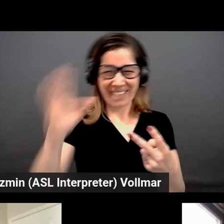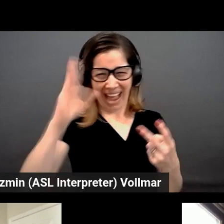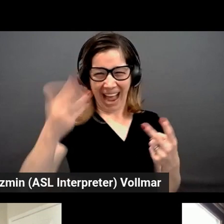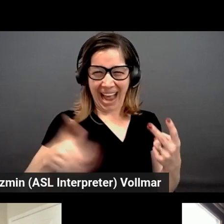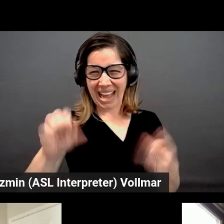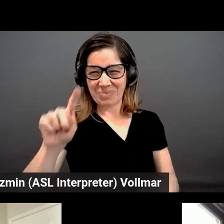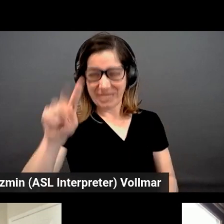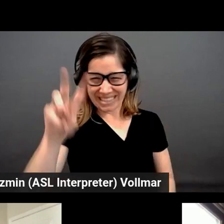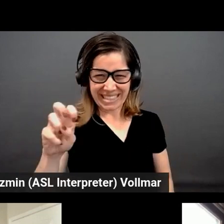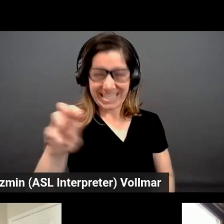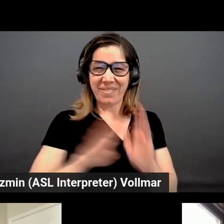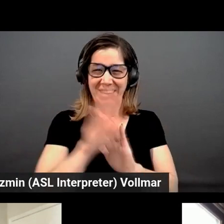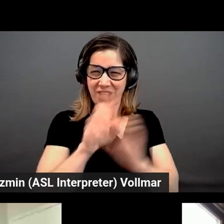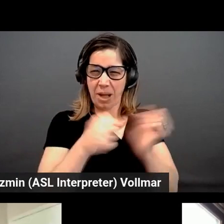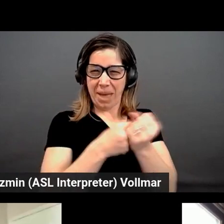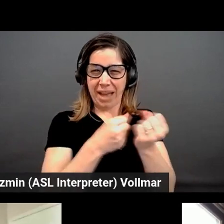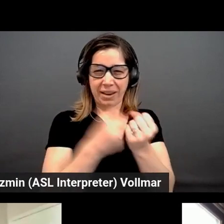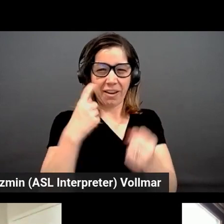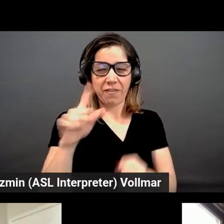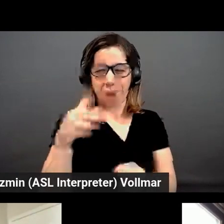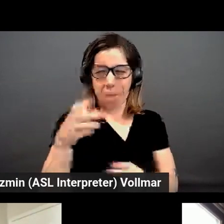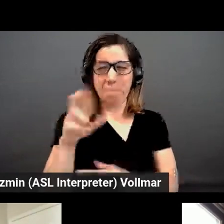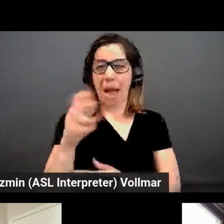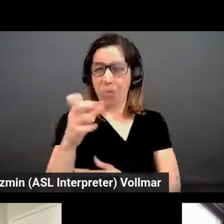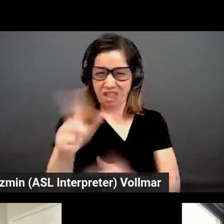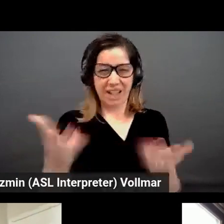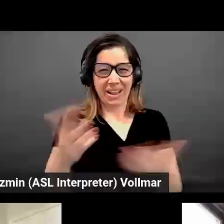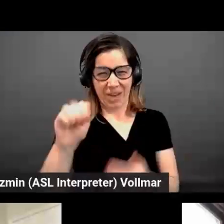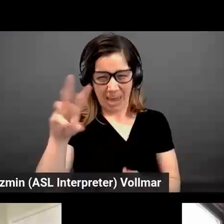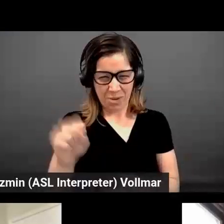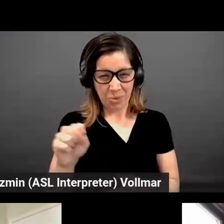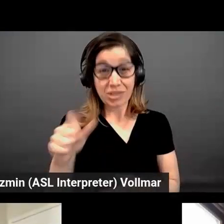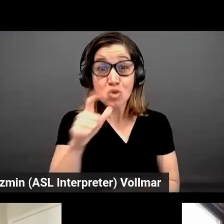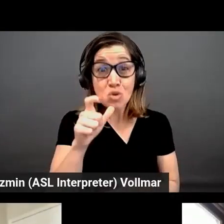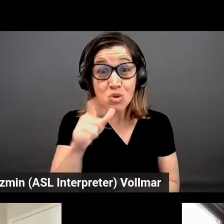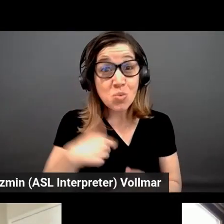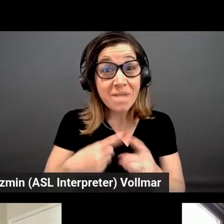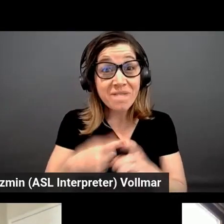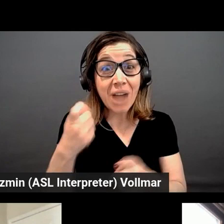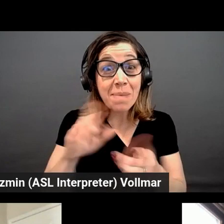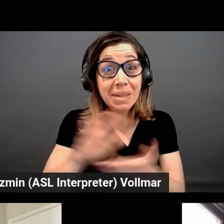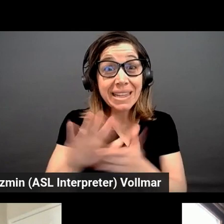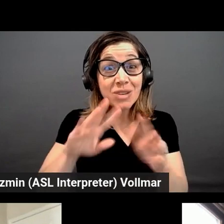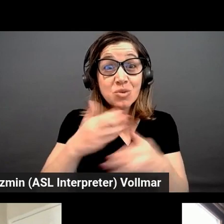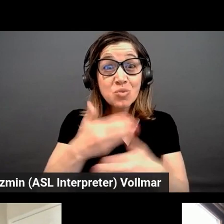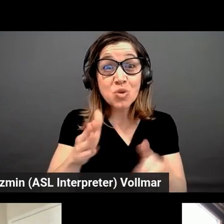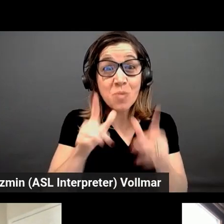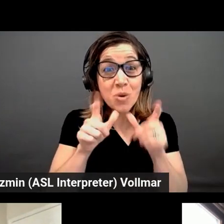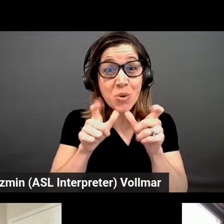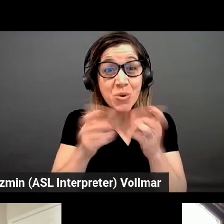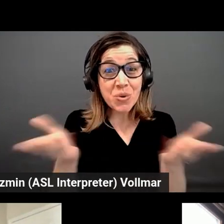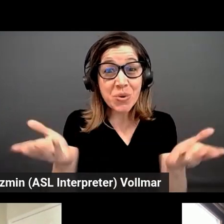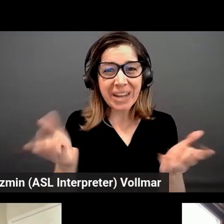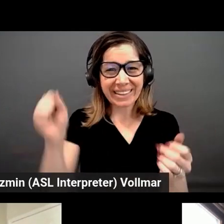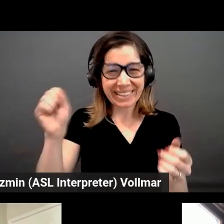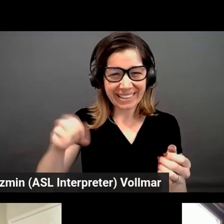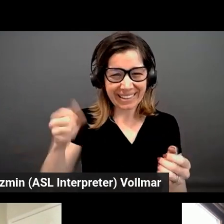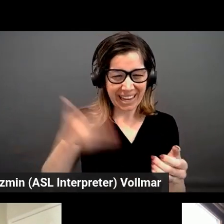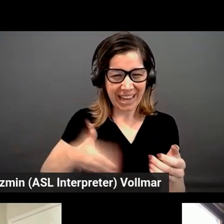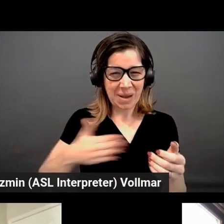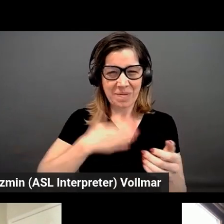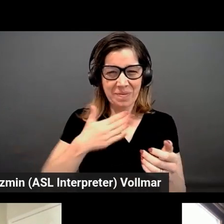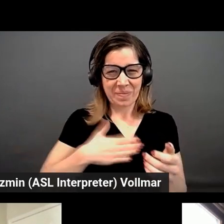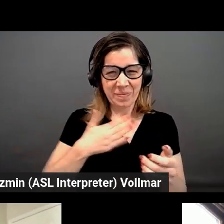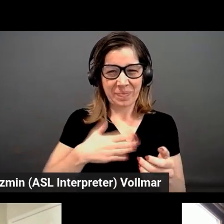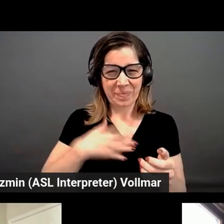developer advocate for .NET and PowerShell at AWS. And who do we have from Clean Room? Yeah, I'm happy to kick this off.